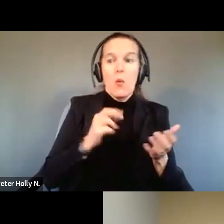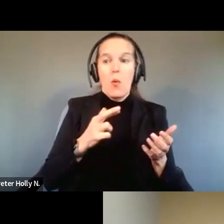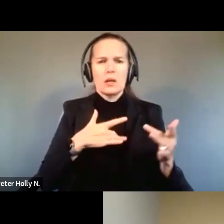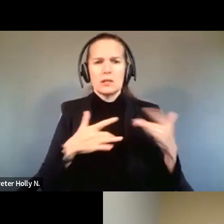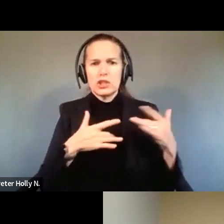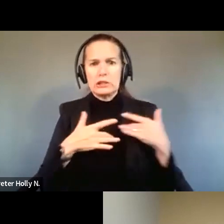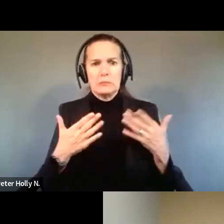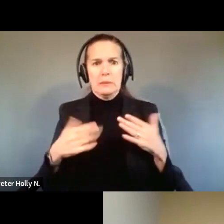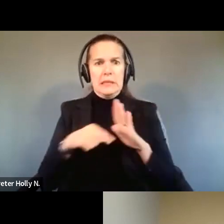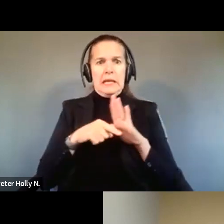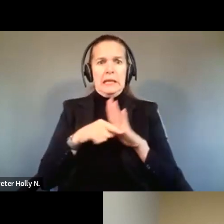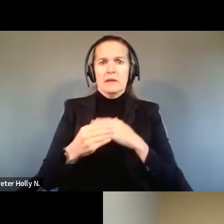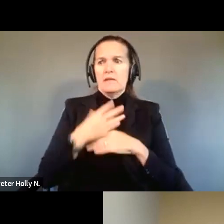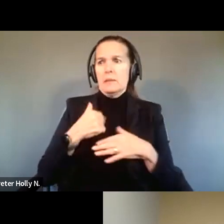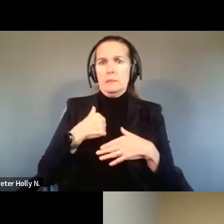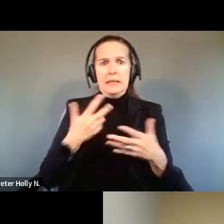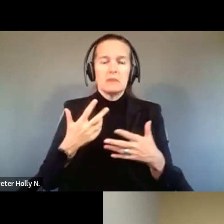outcomes. Now,